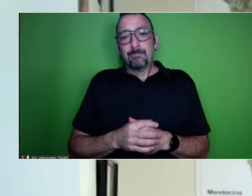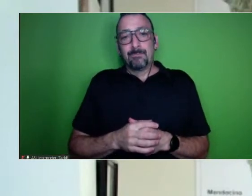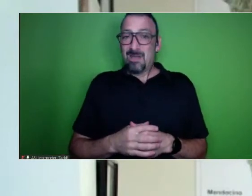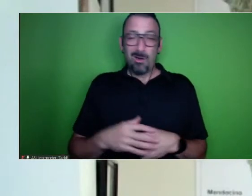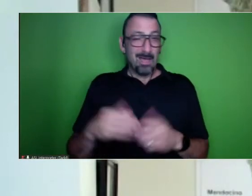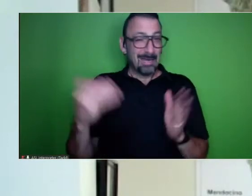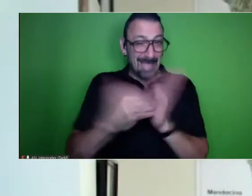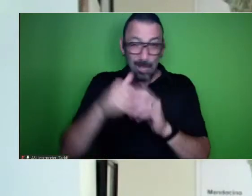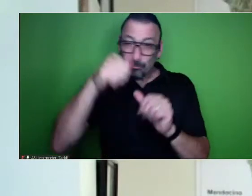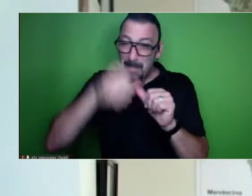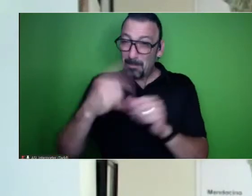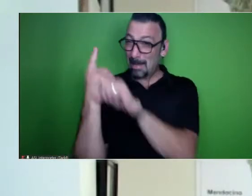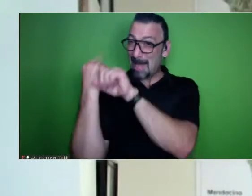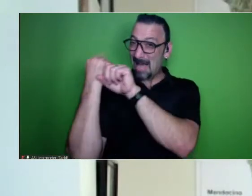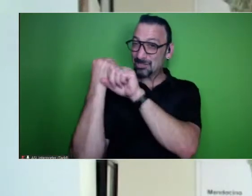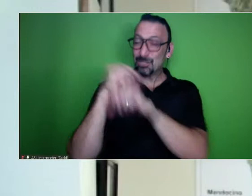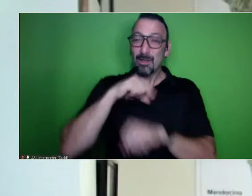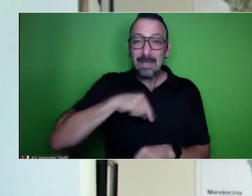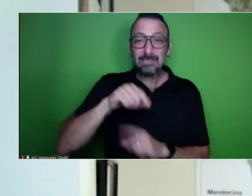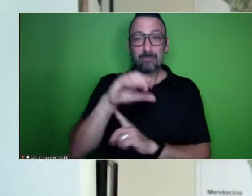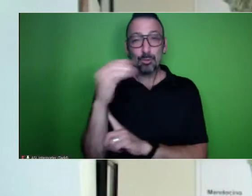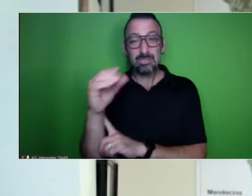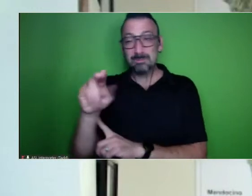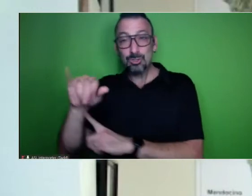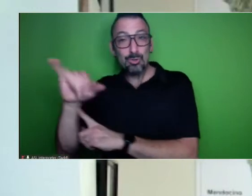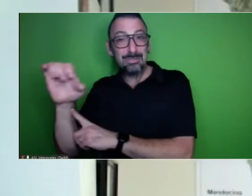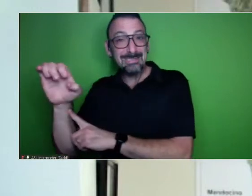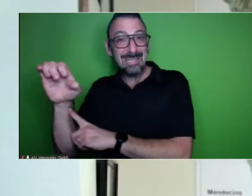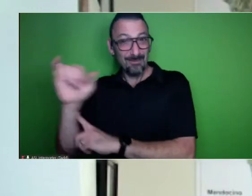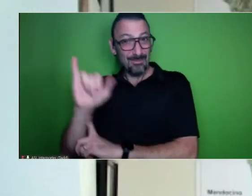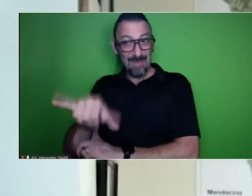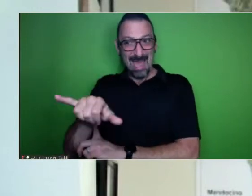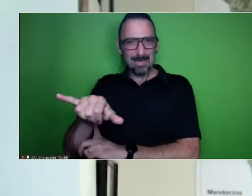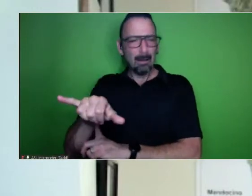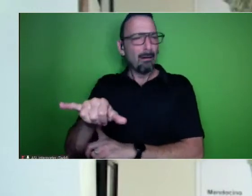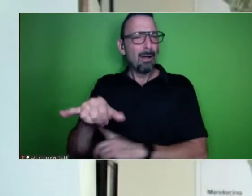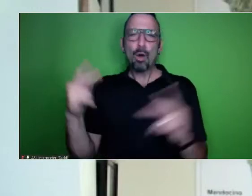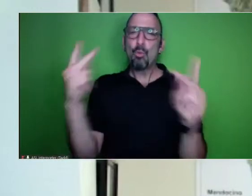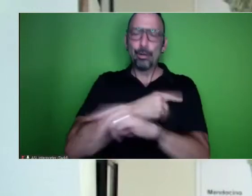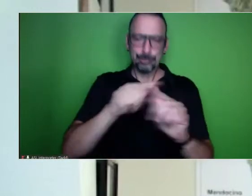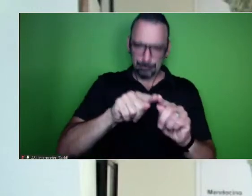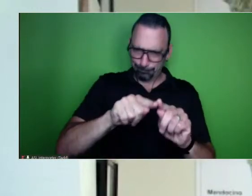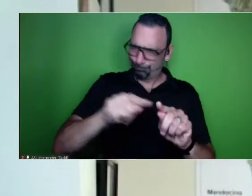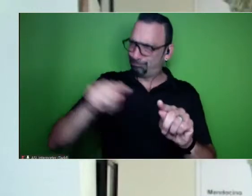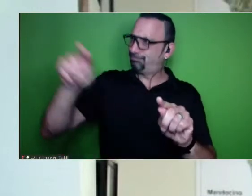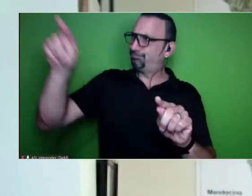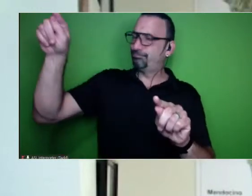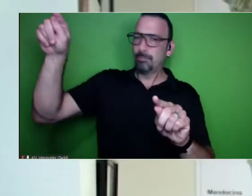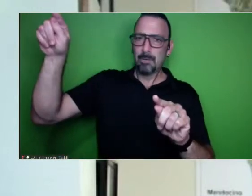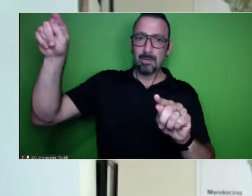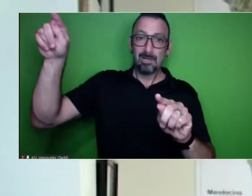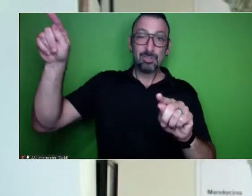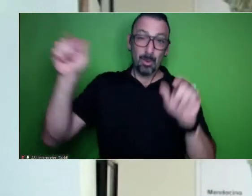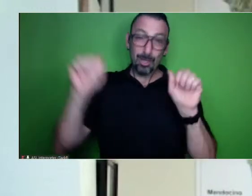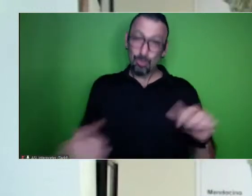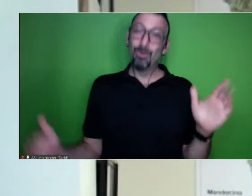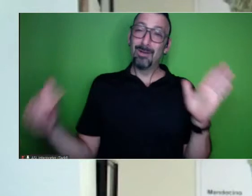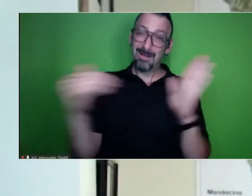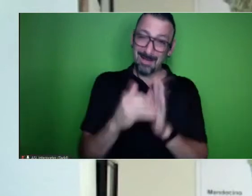then Christmas and New Year's. And so it can explode quite a bit like it did last